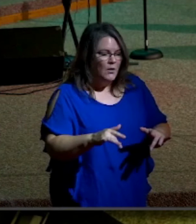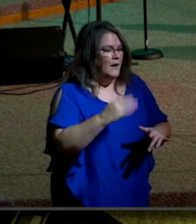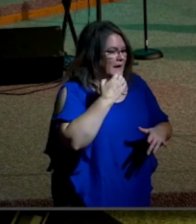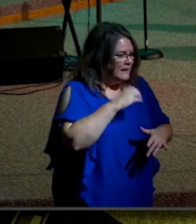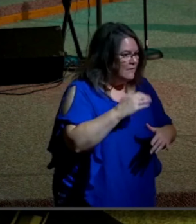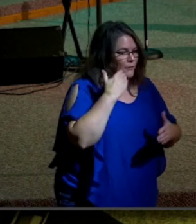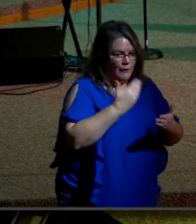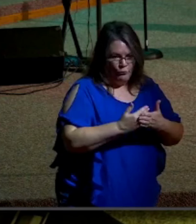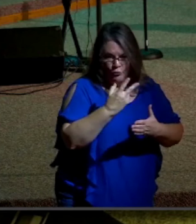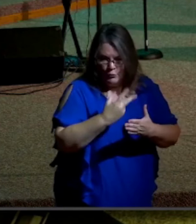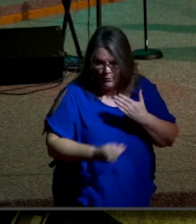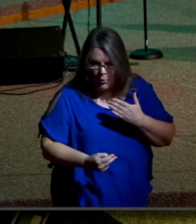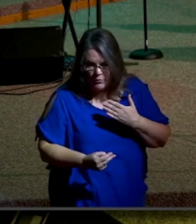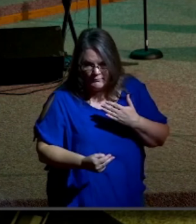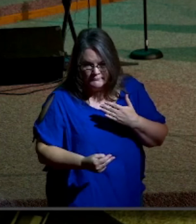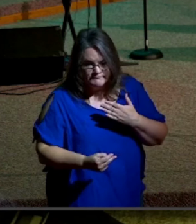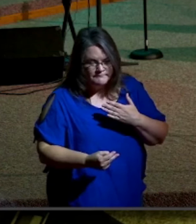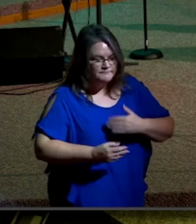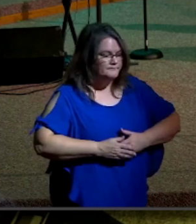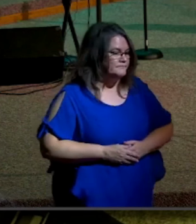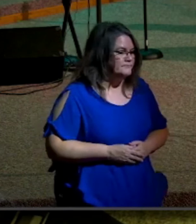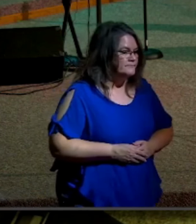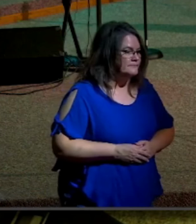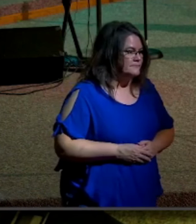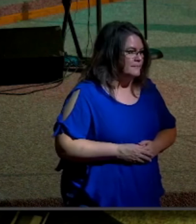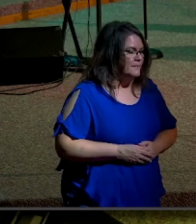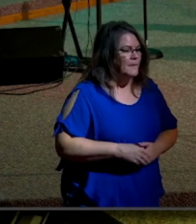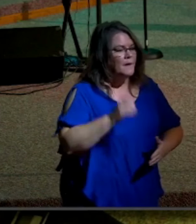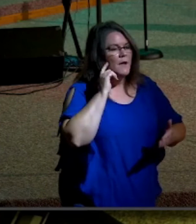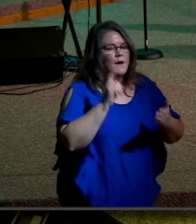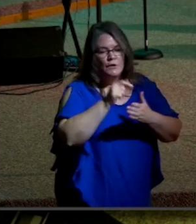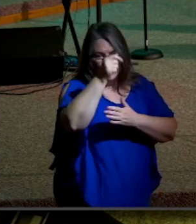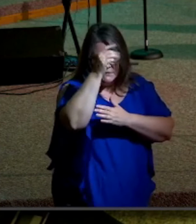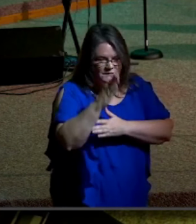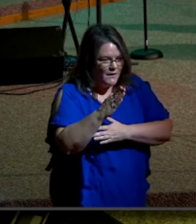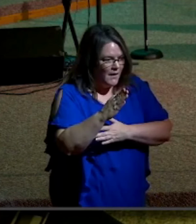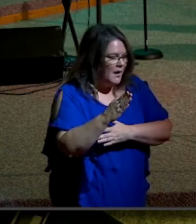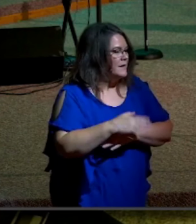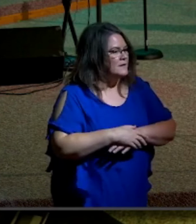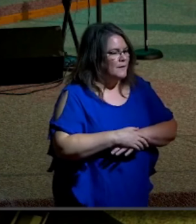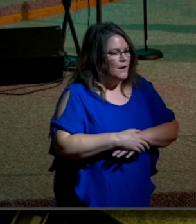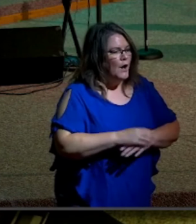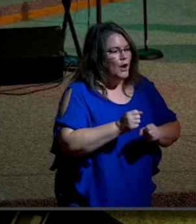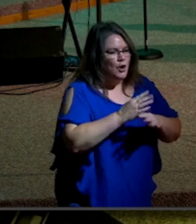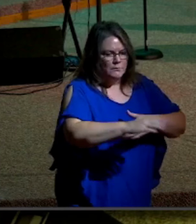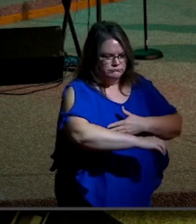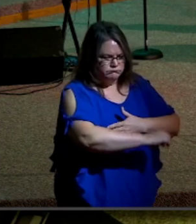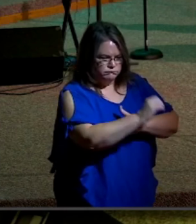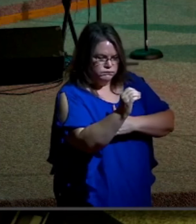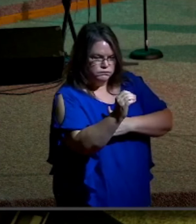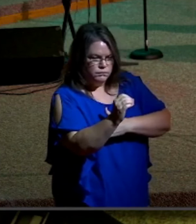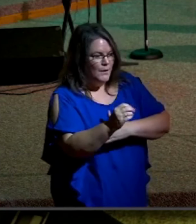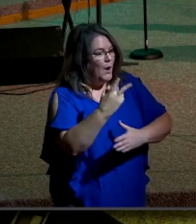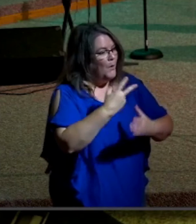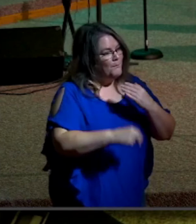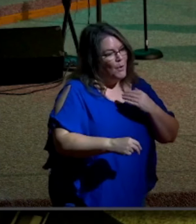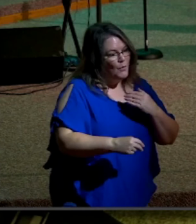the unjust. Notice that God causes the sun to rise on both evil and